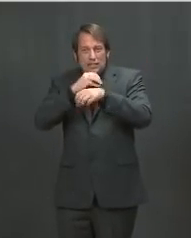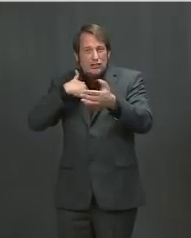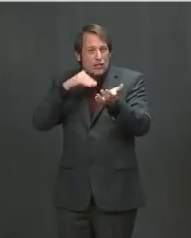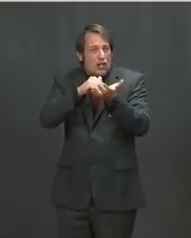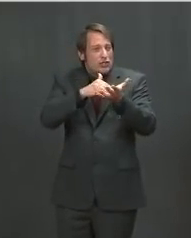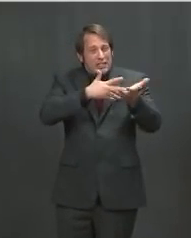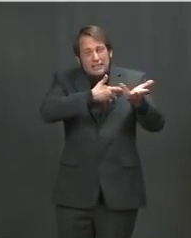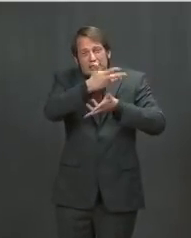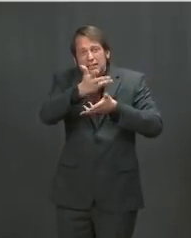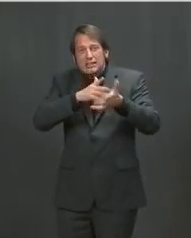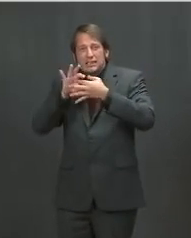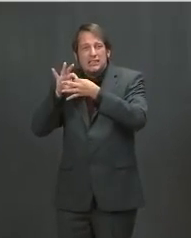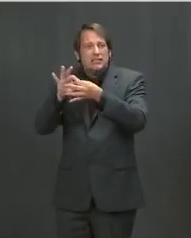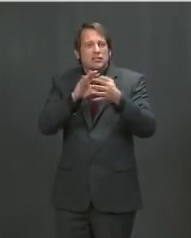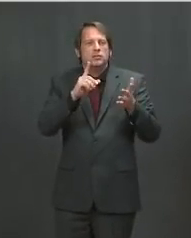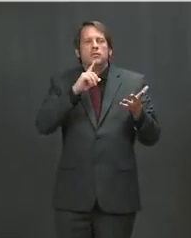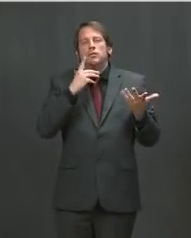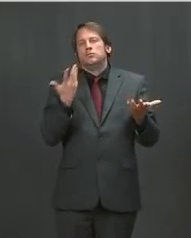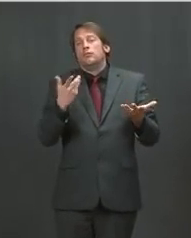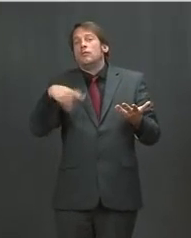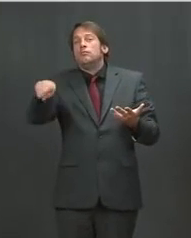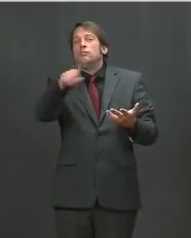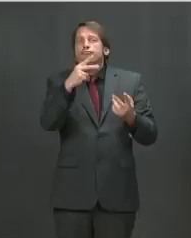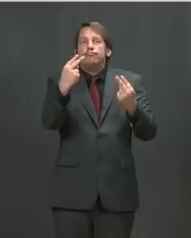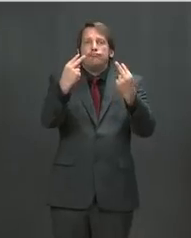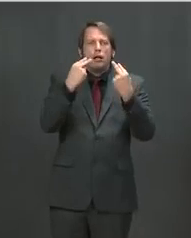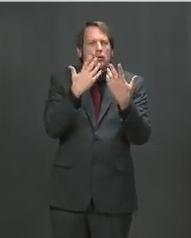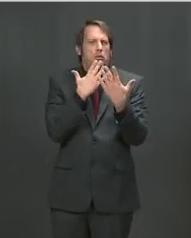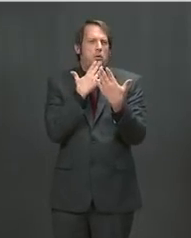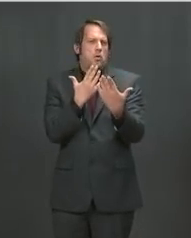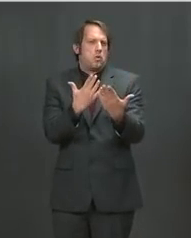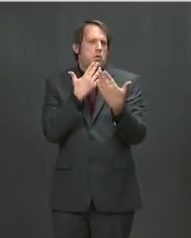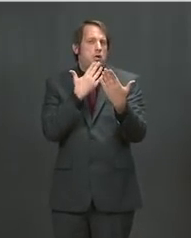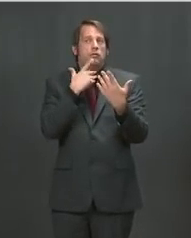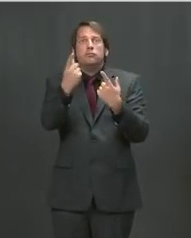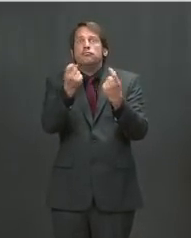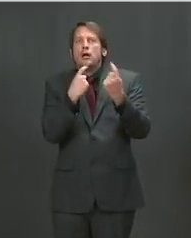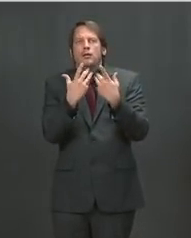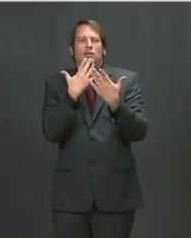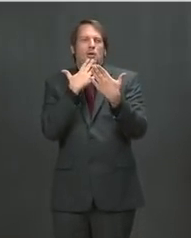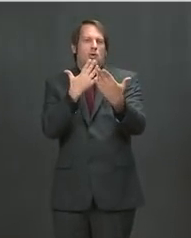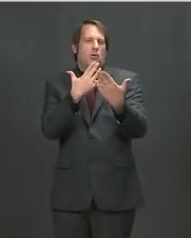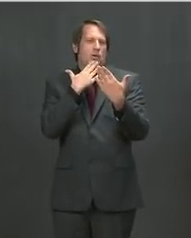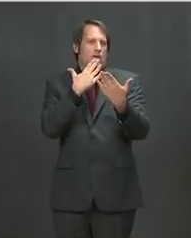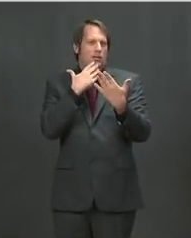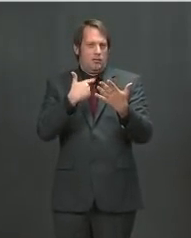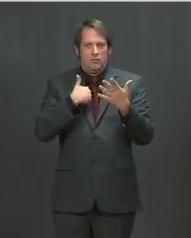want to thank you for your attendance and your questions, and we look forward to talking later in the week.